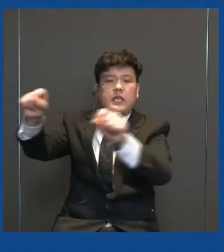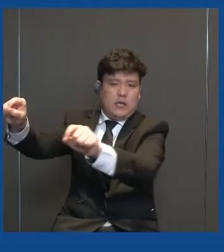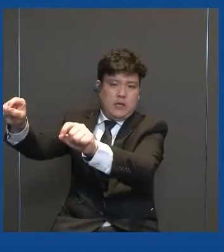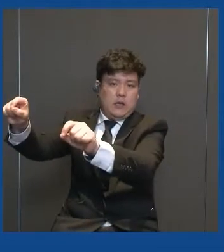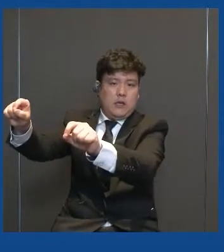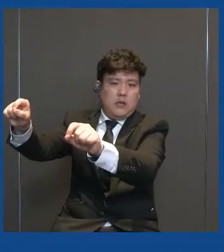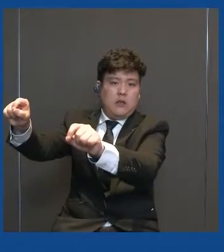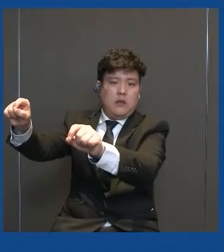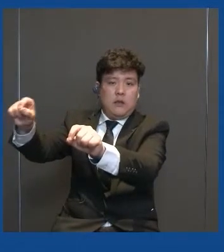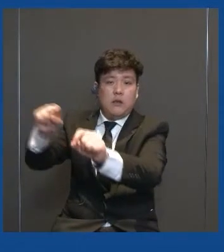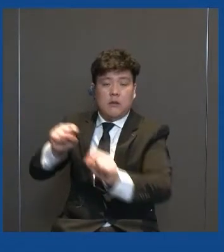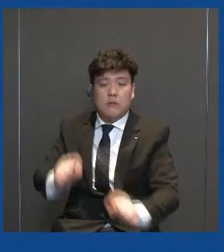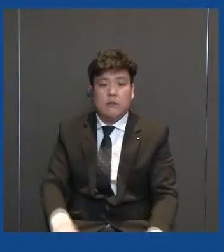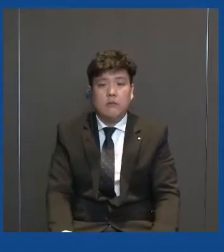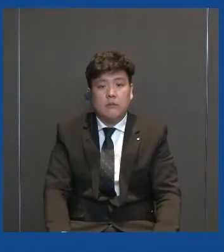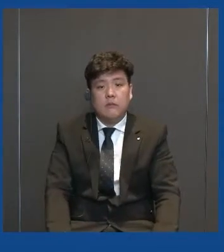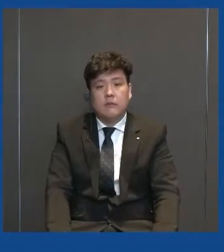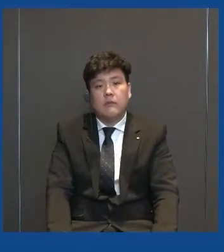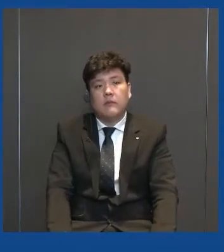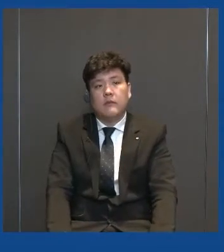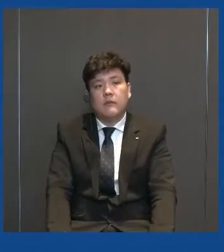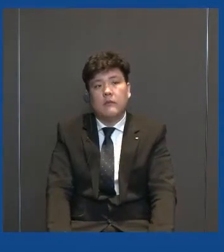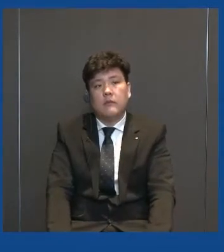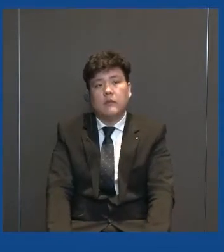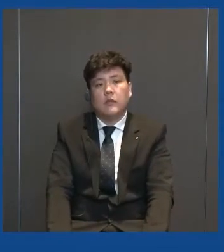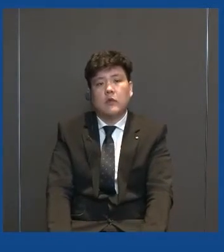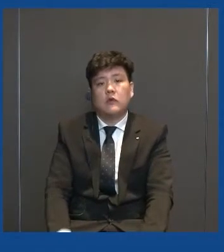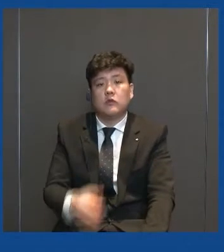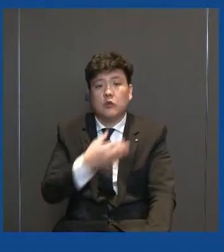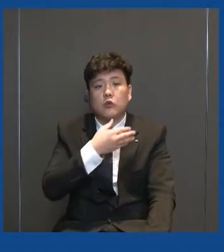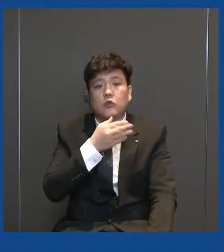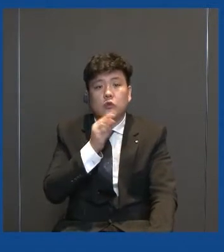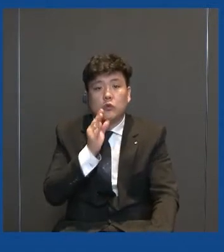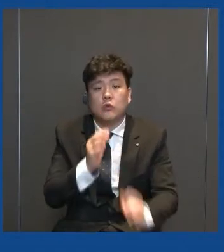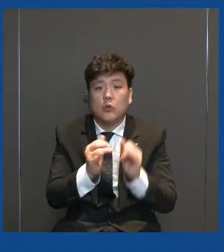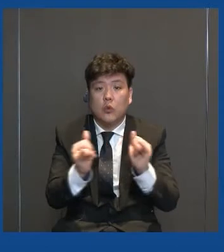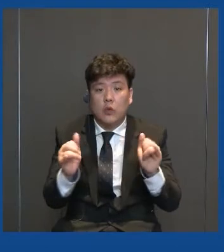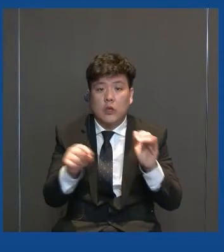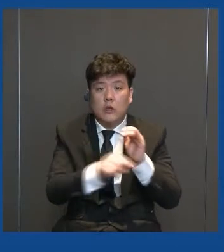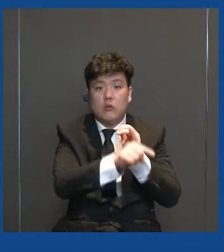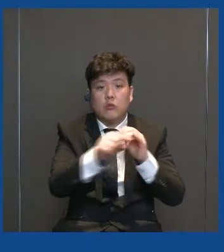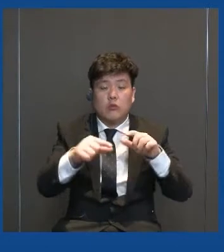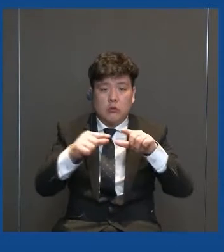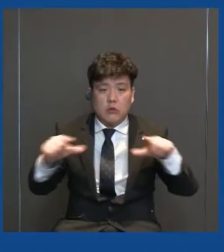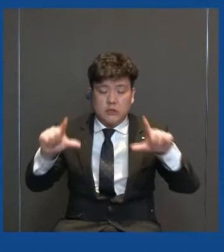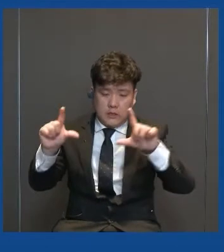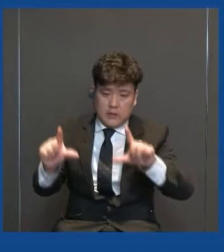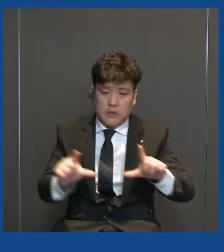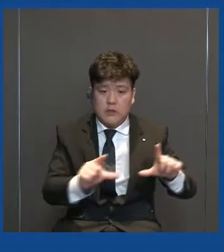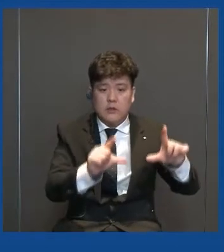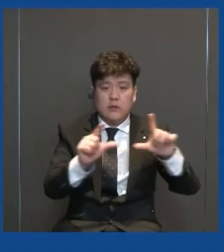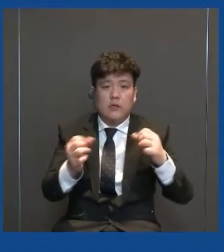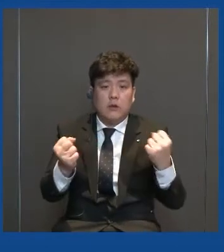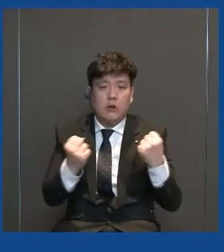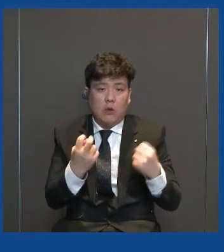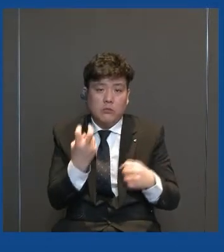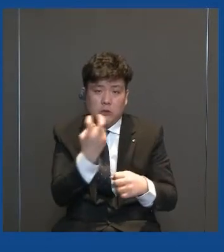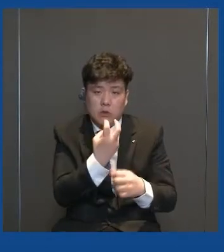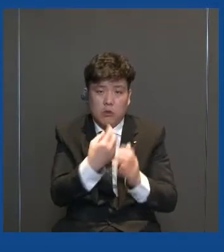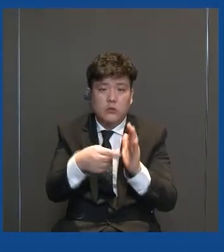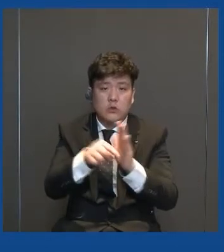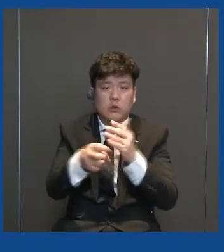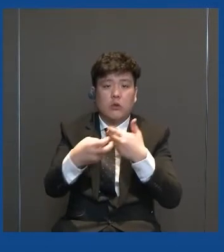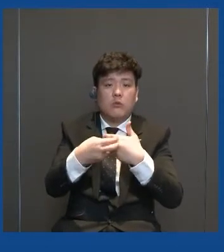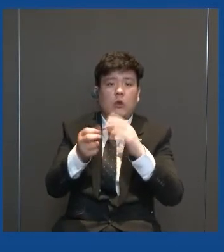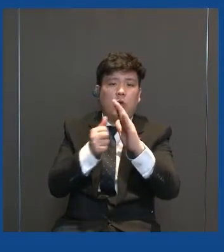hospitals more frequently during normal times. Many European countries prioritize treating